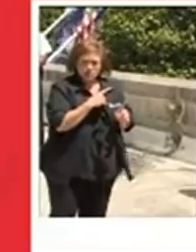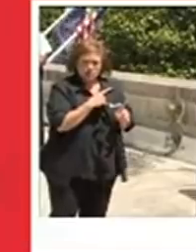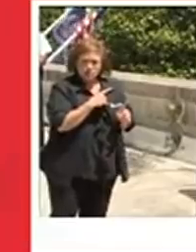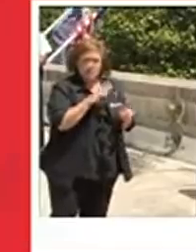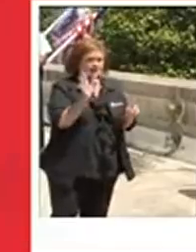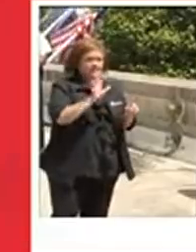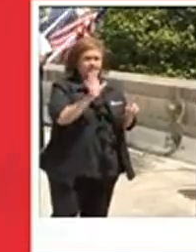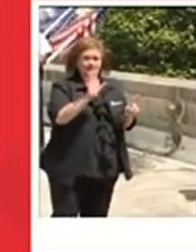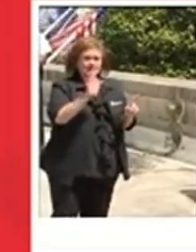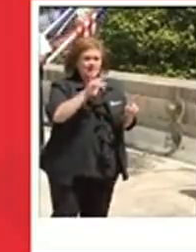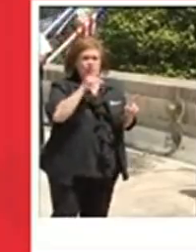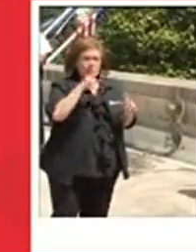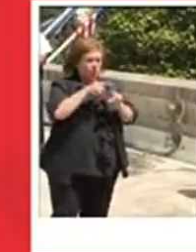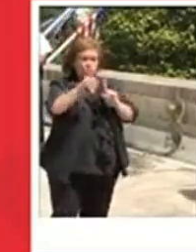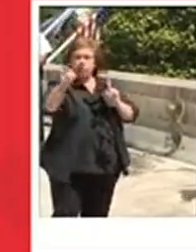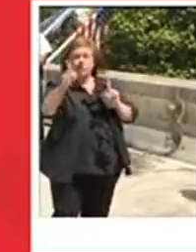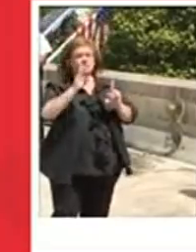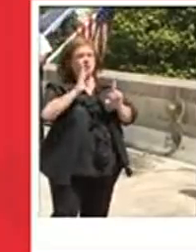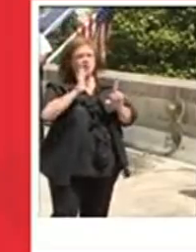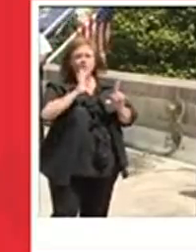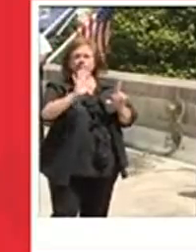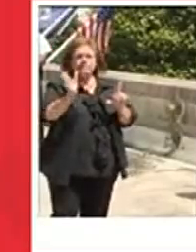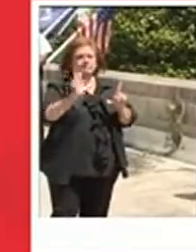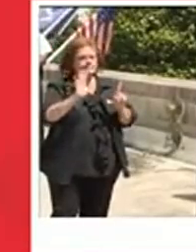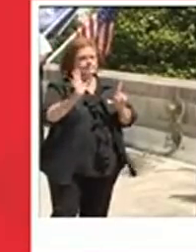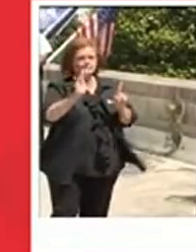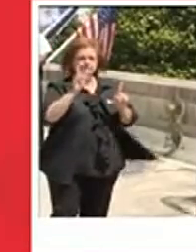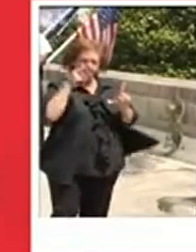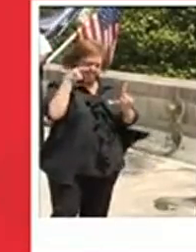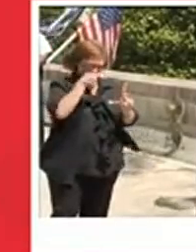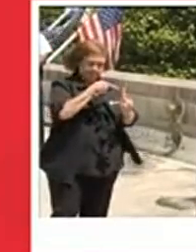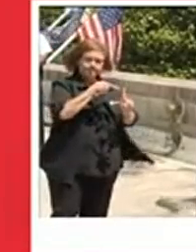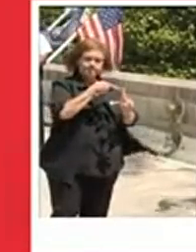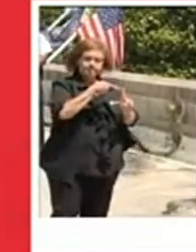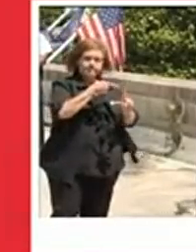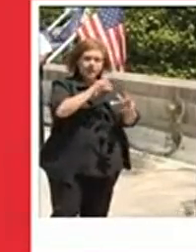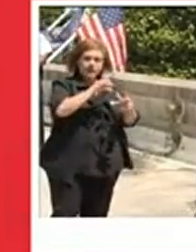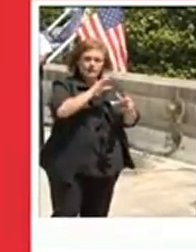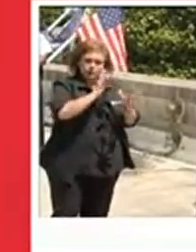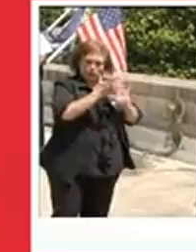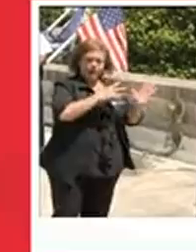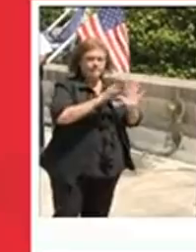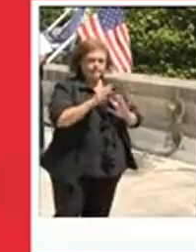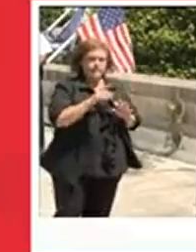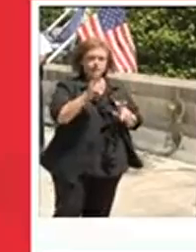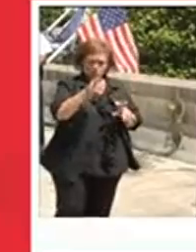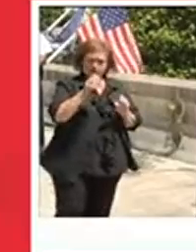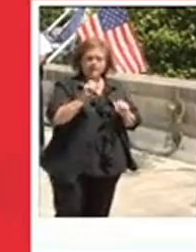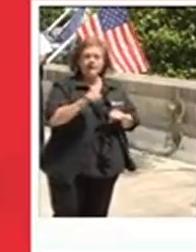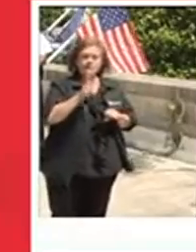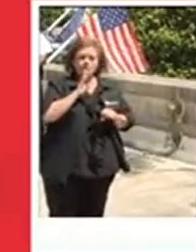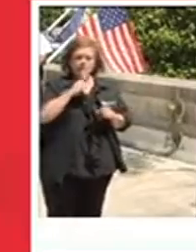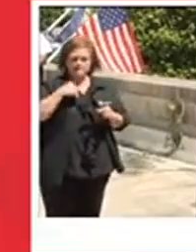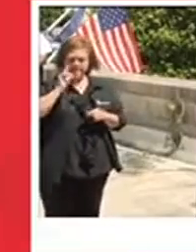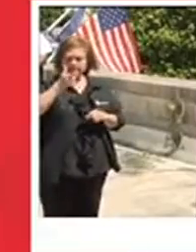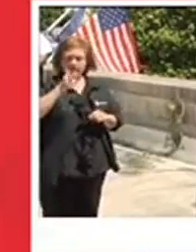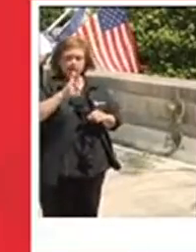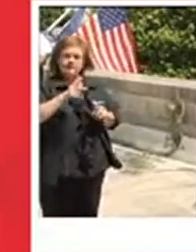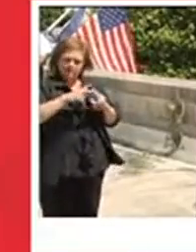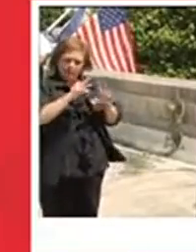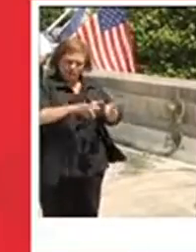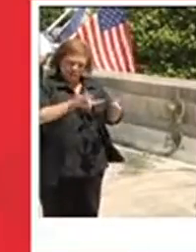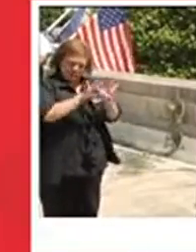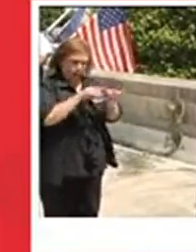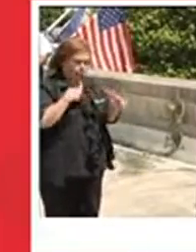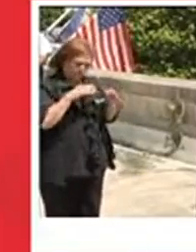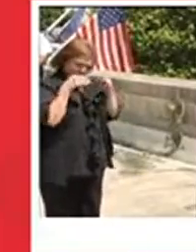Well, if it's off topic, then you're off topic, not right now. Okay, we can make time for that after this focus. It's very important that we